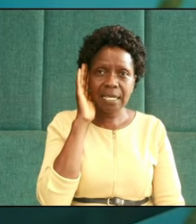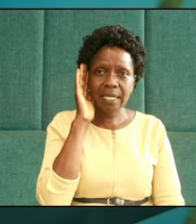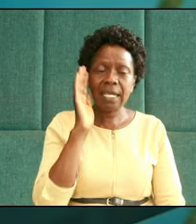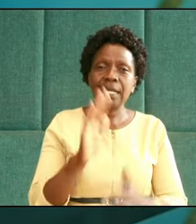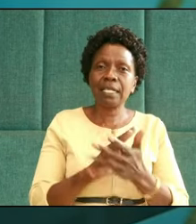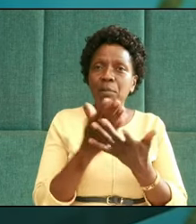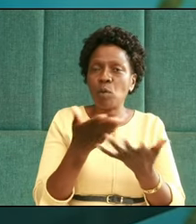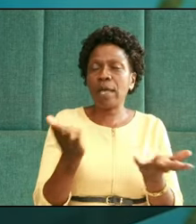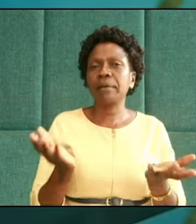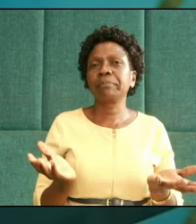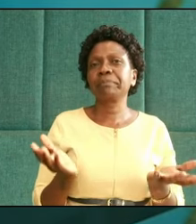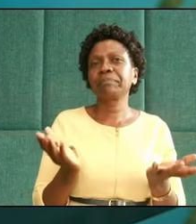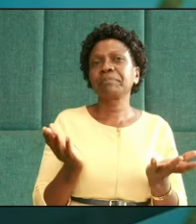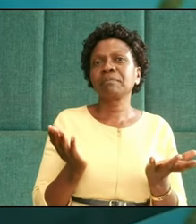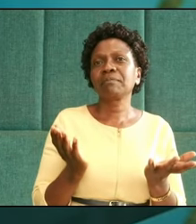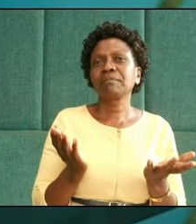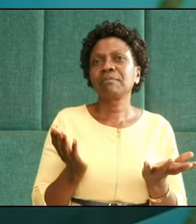somewhere.